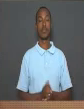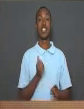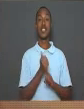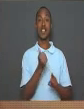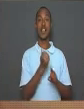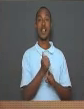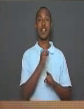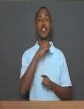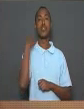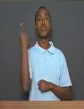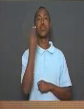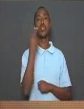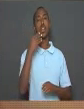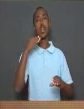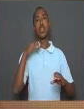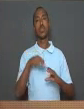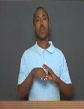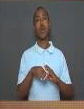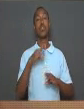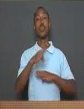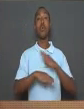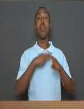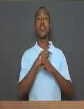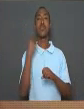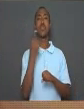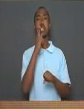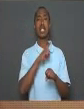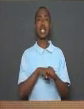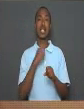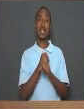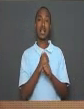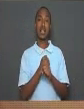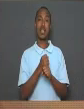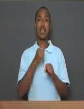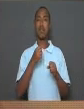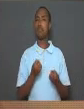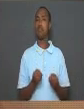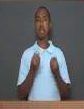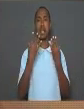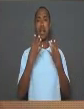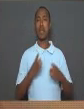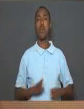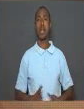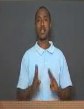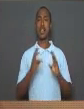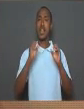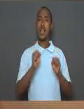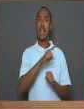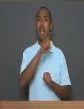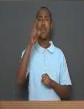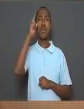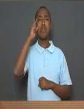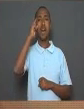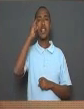Steel is used throughout the world in many ways. Can you